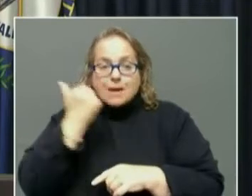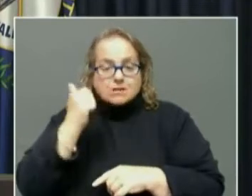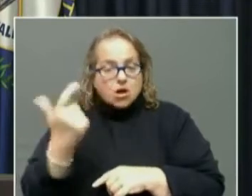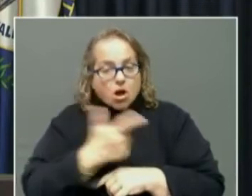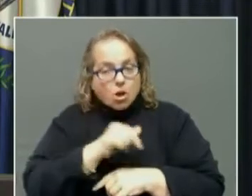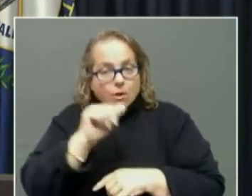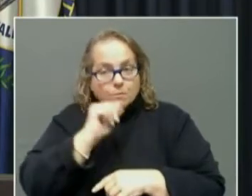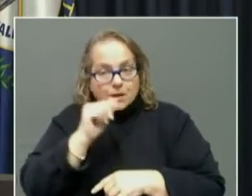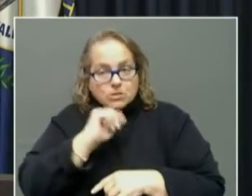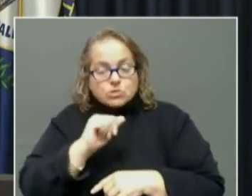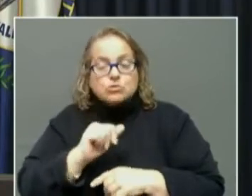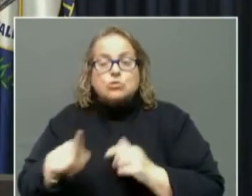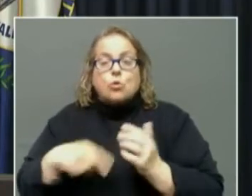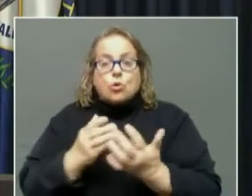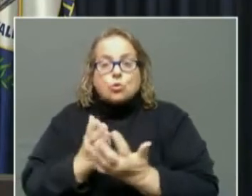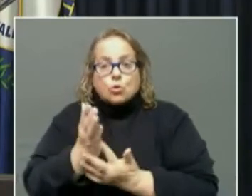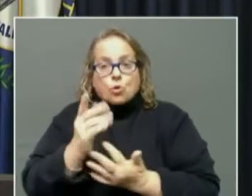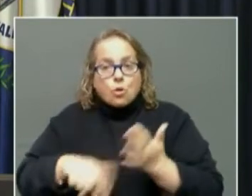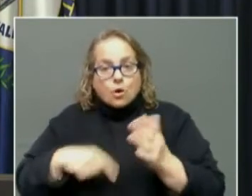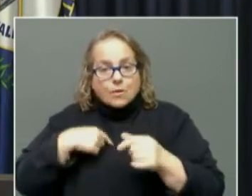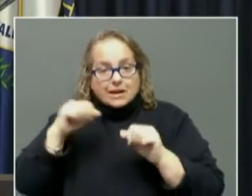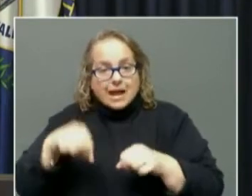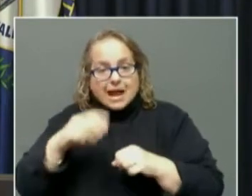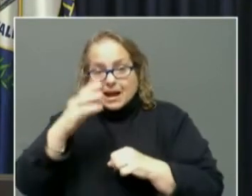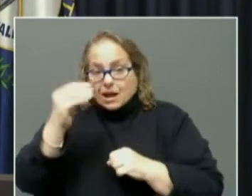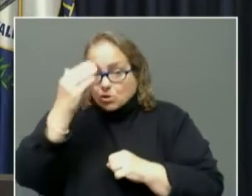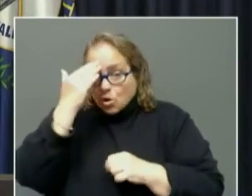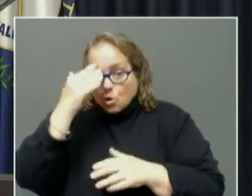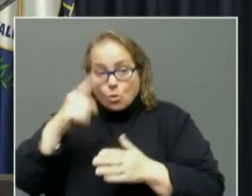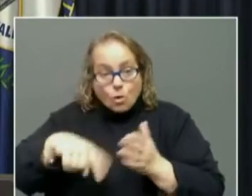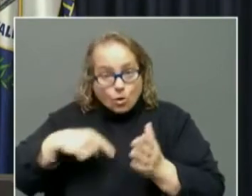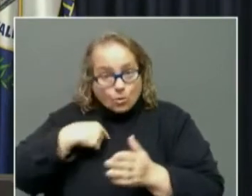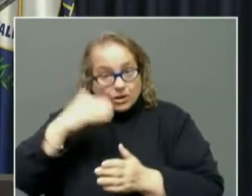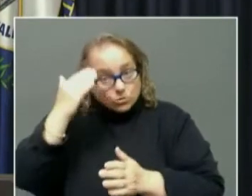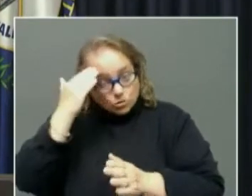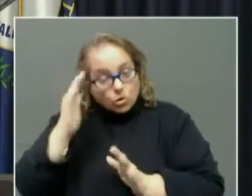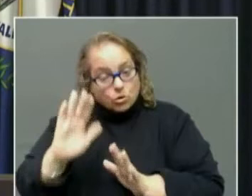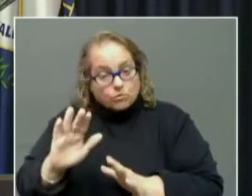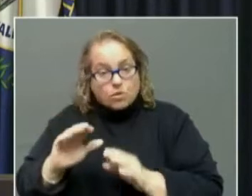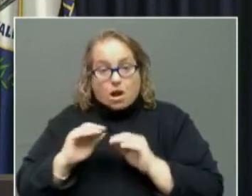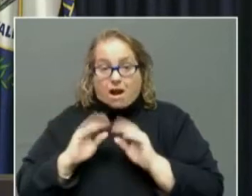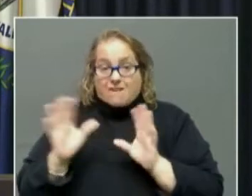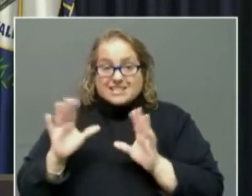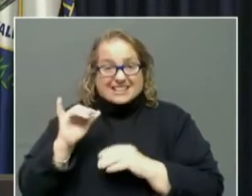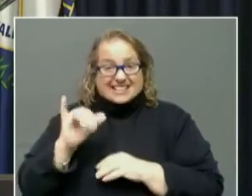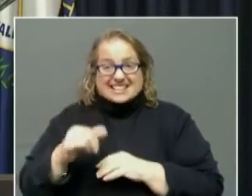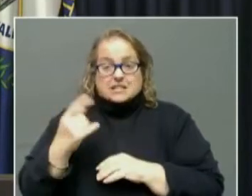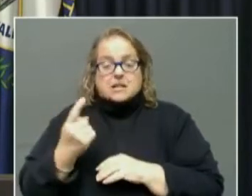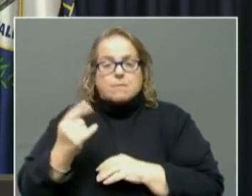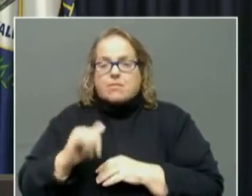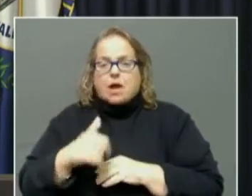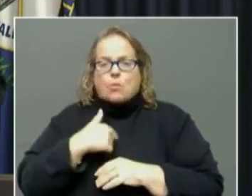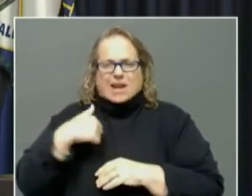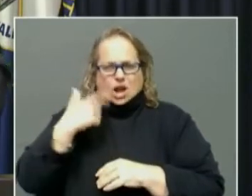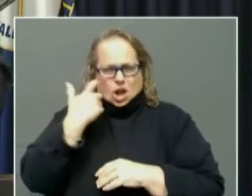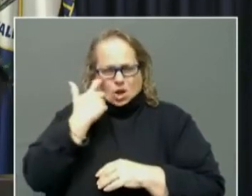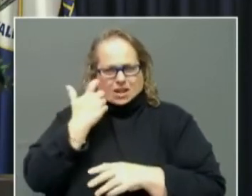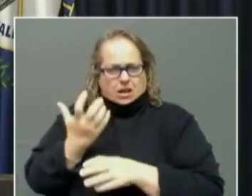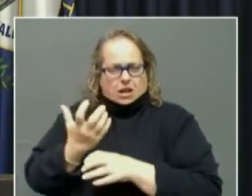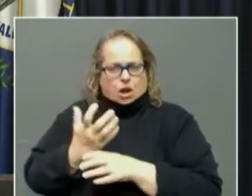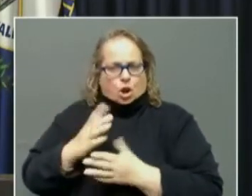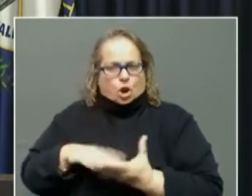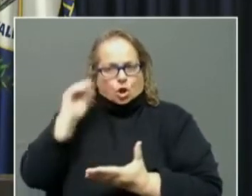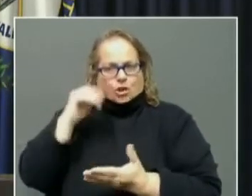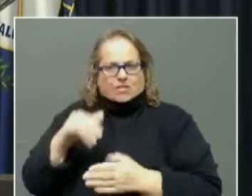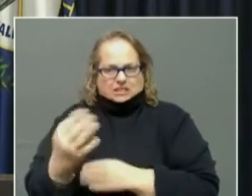what we can, and then knowing what we know. Obviously, this being something that we only learned about this morning when we woke up,